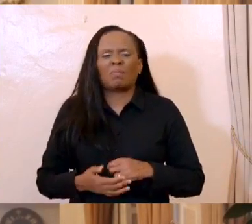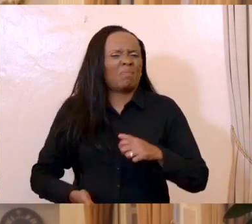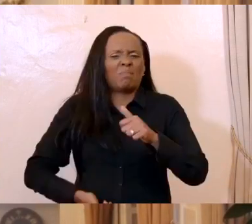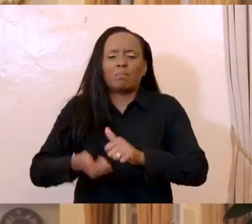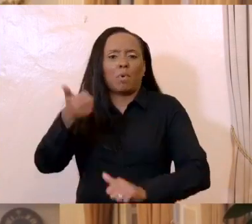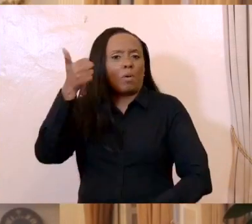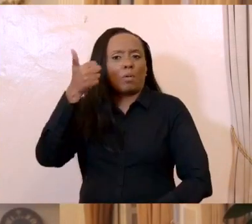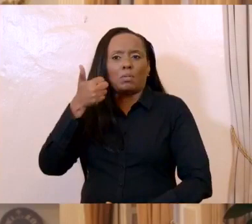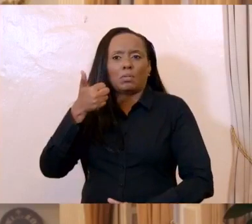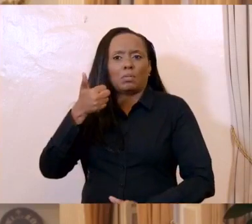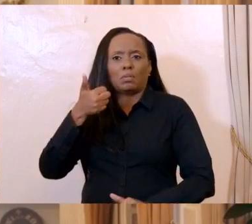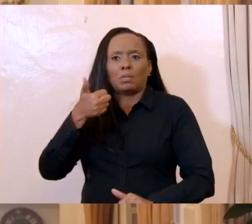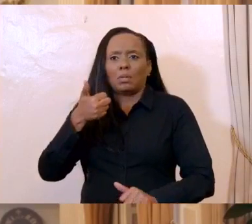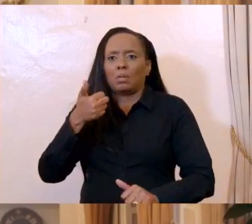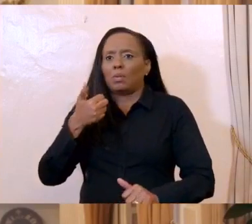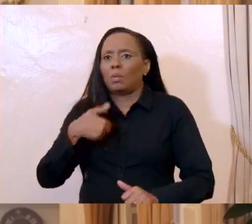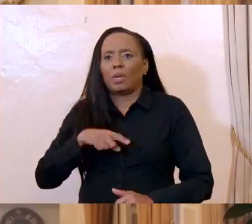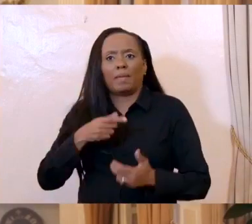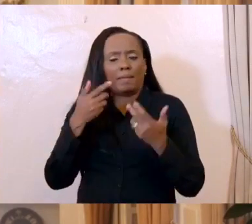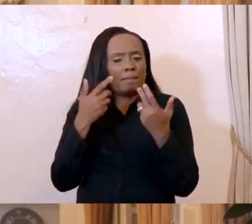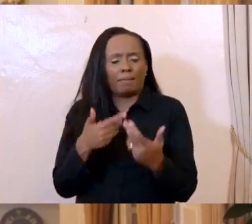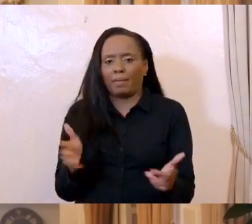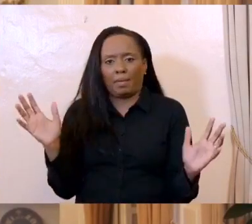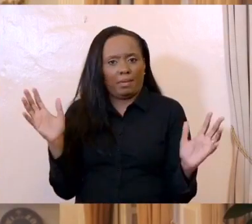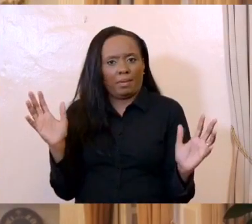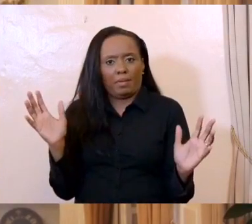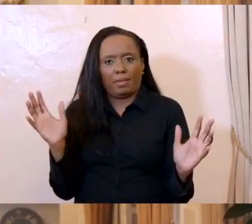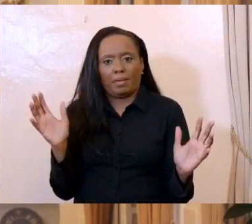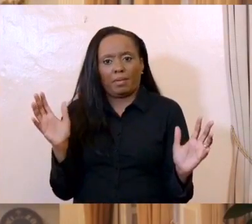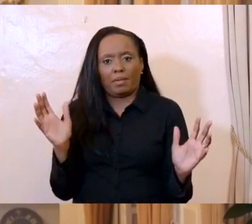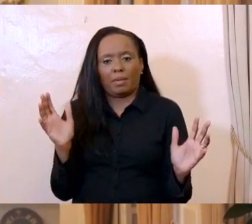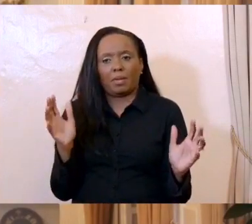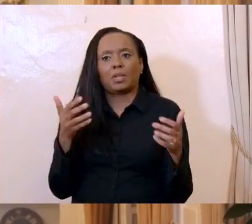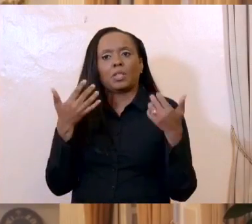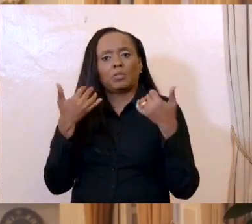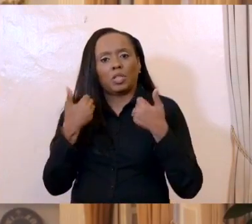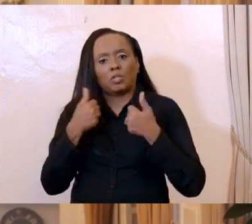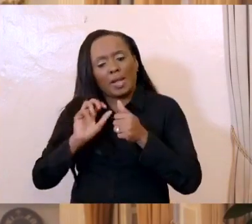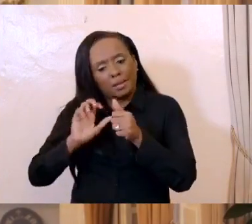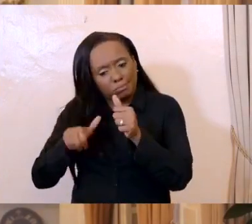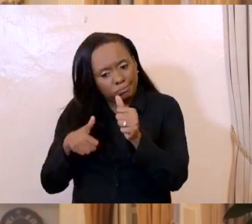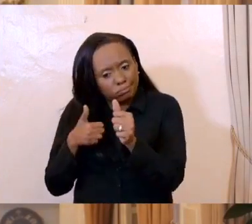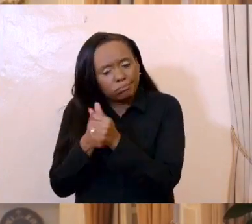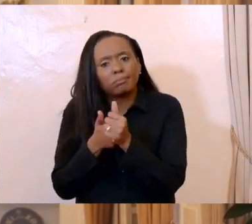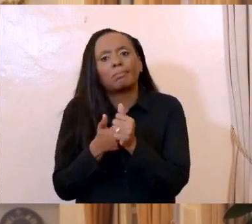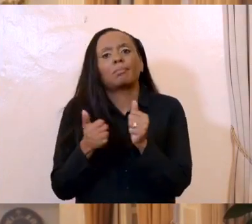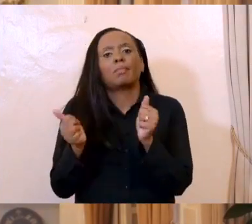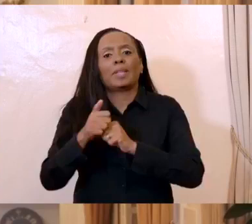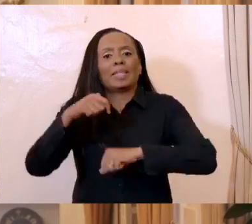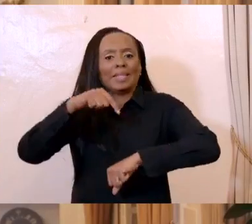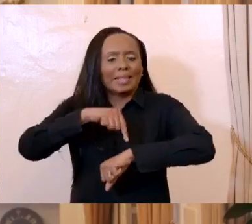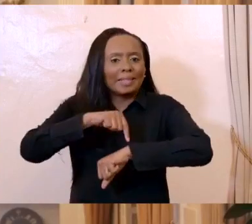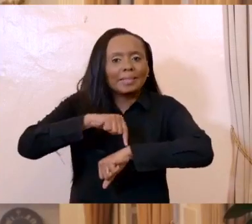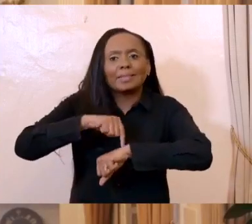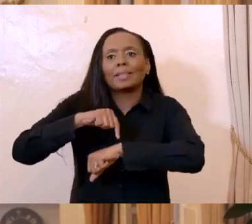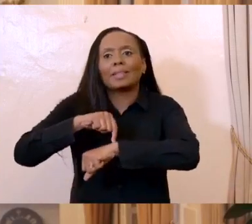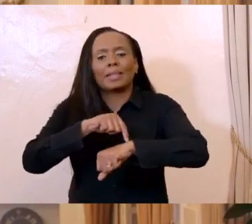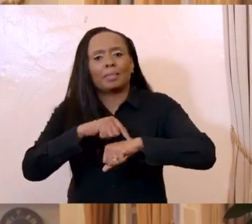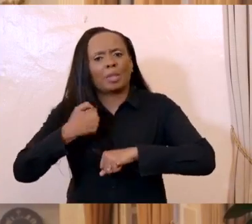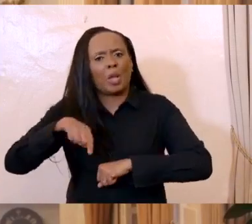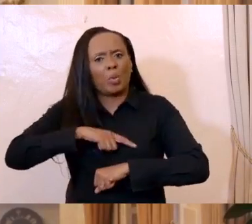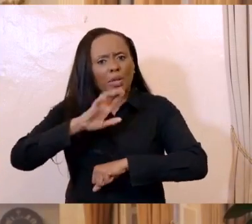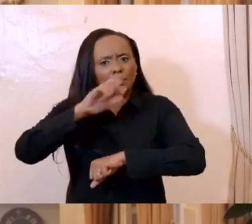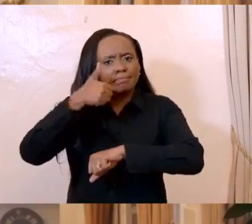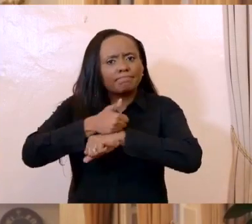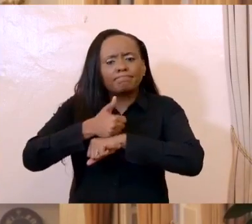that existed, and we are trying to keep current in accordance with the timelines and so on that we would have established. And